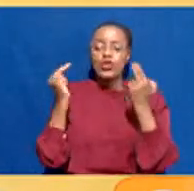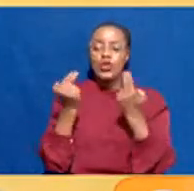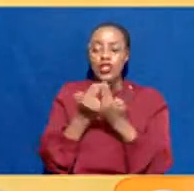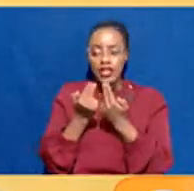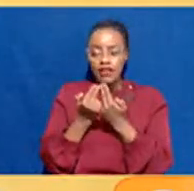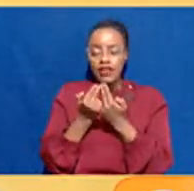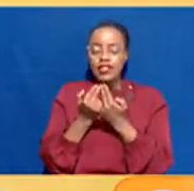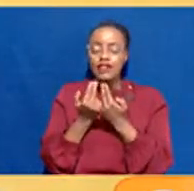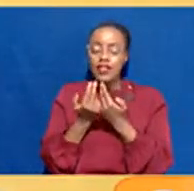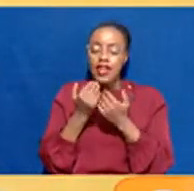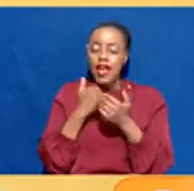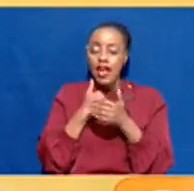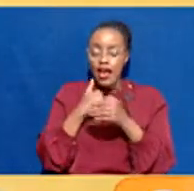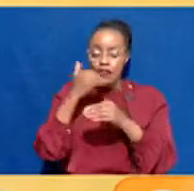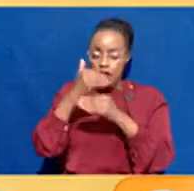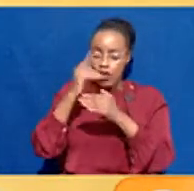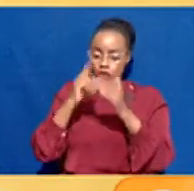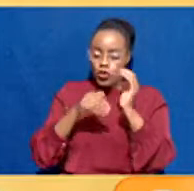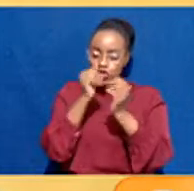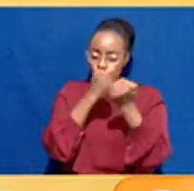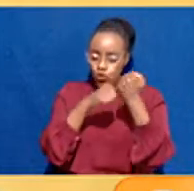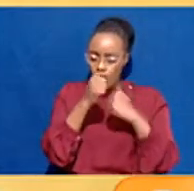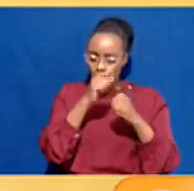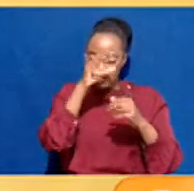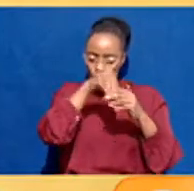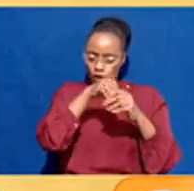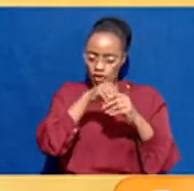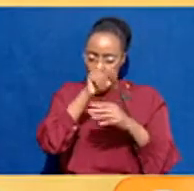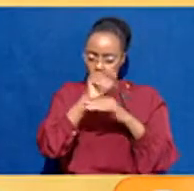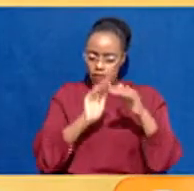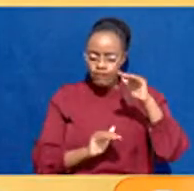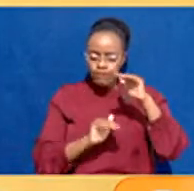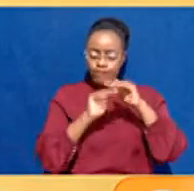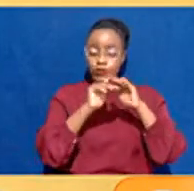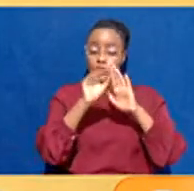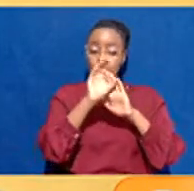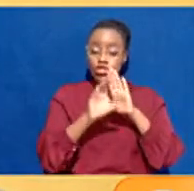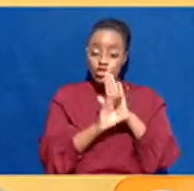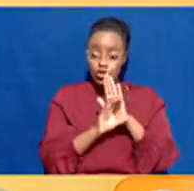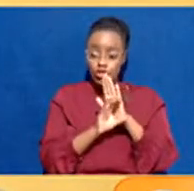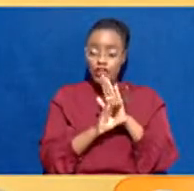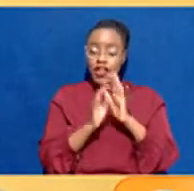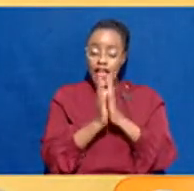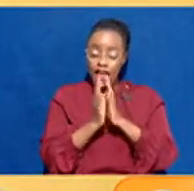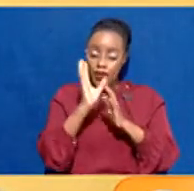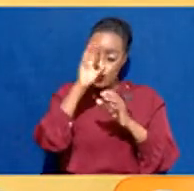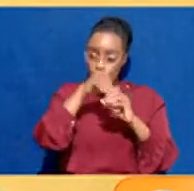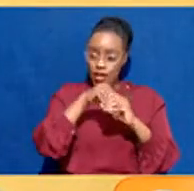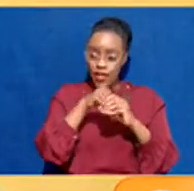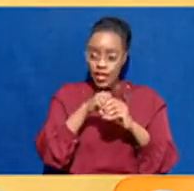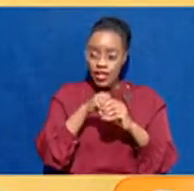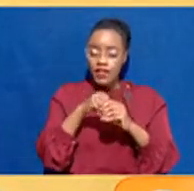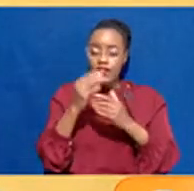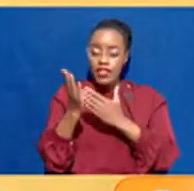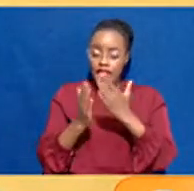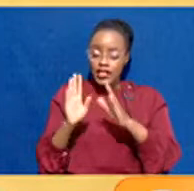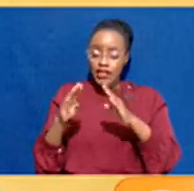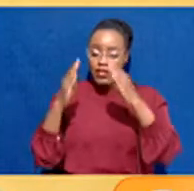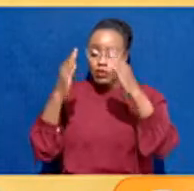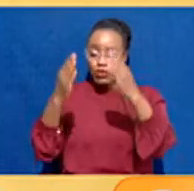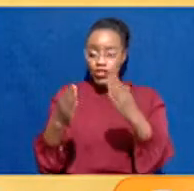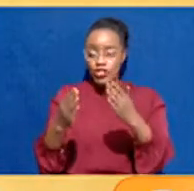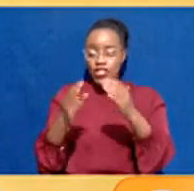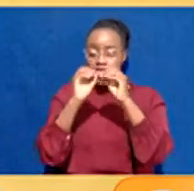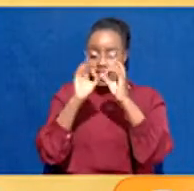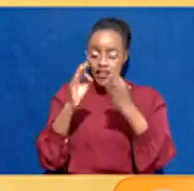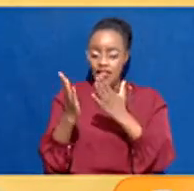Their boundaries are to act within the limits of the constitution and within the service provision.